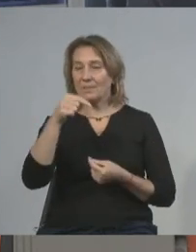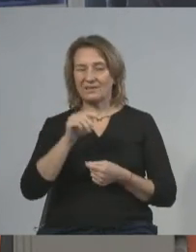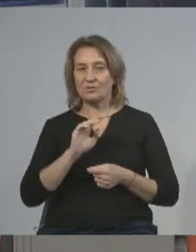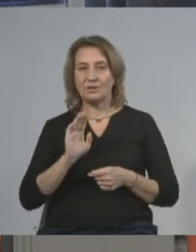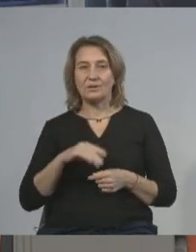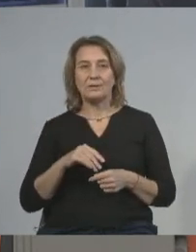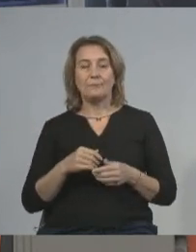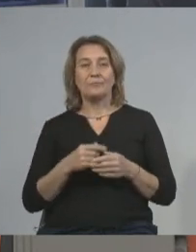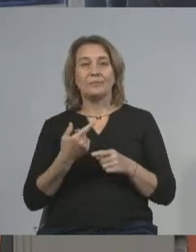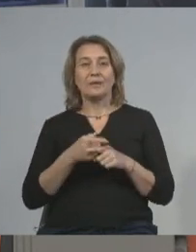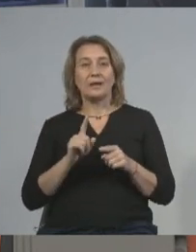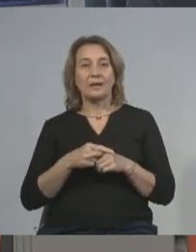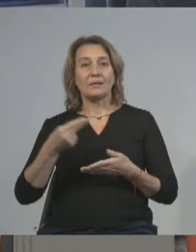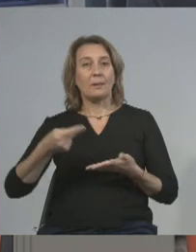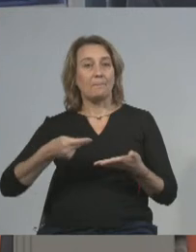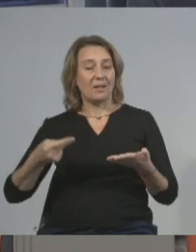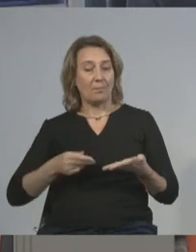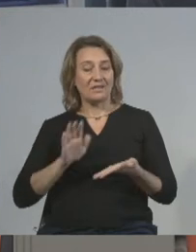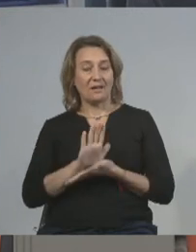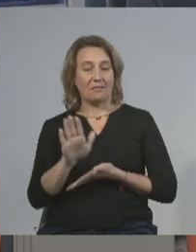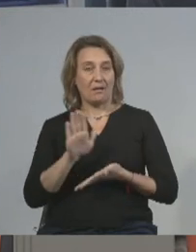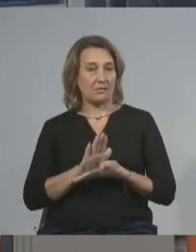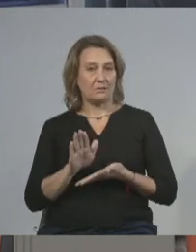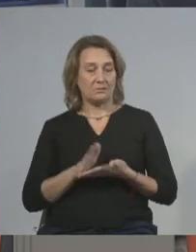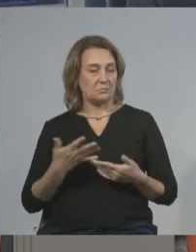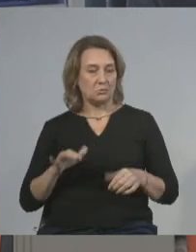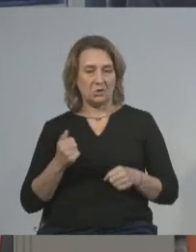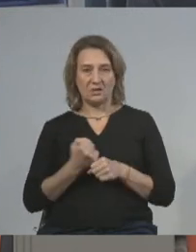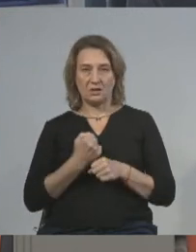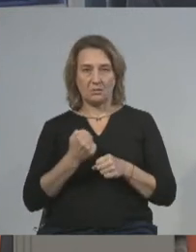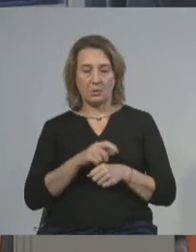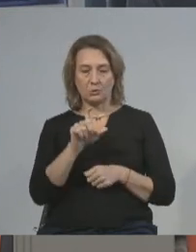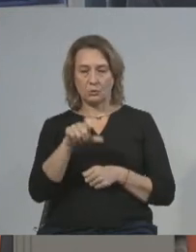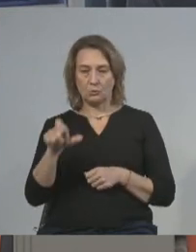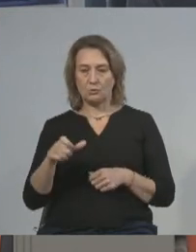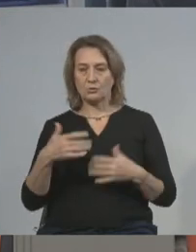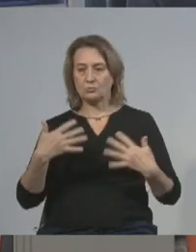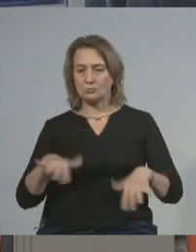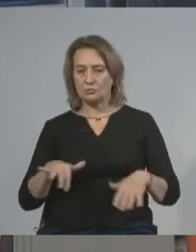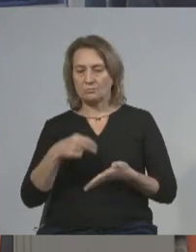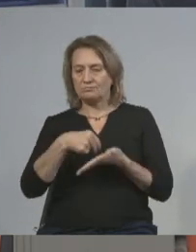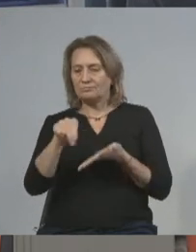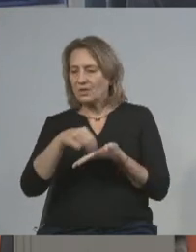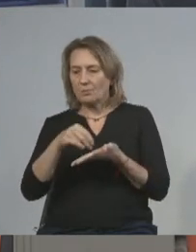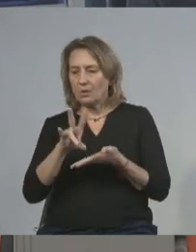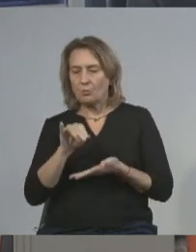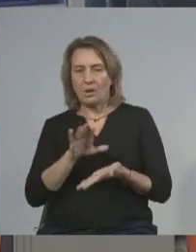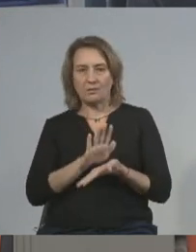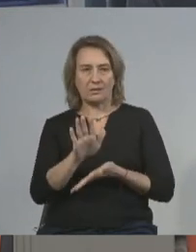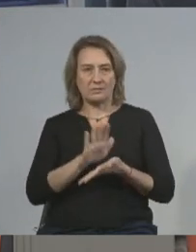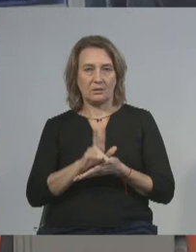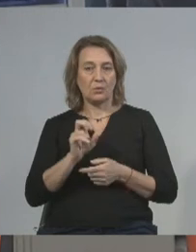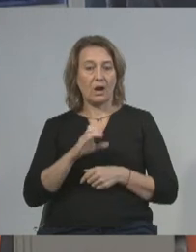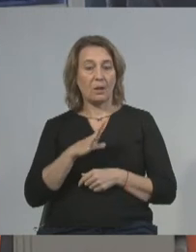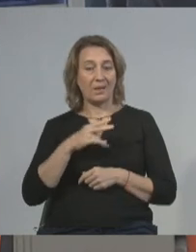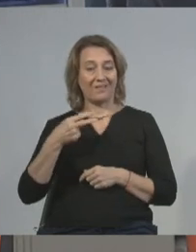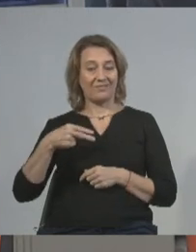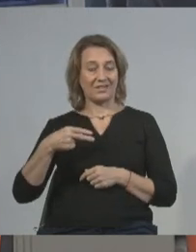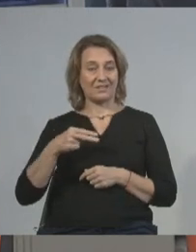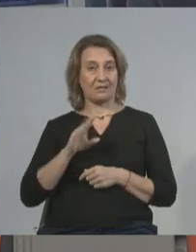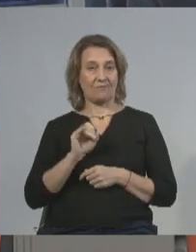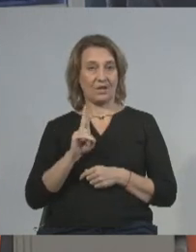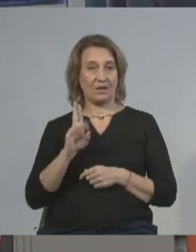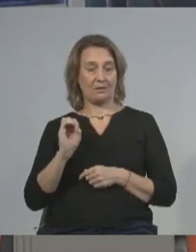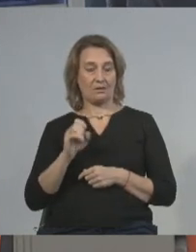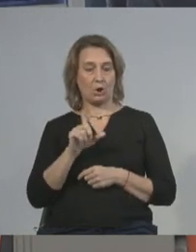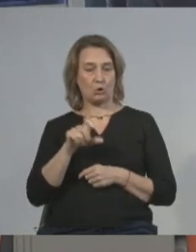your traditional approaches uh your traditional subscription motors no longer works because people do not consume such